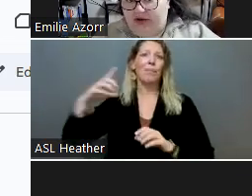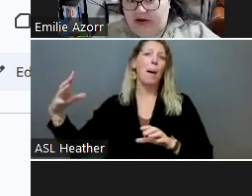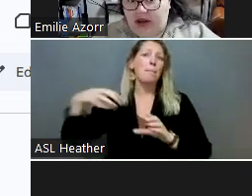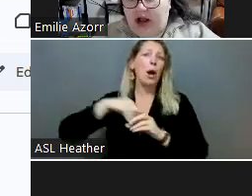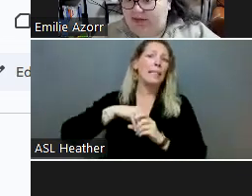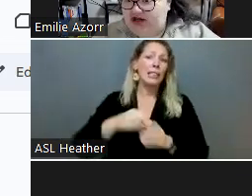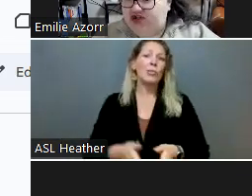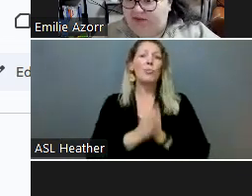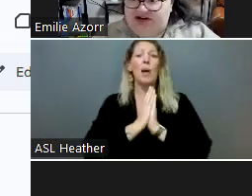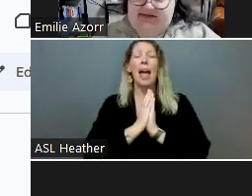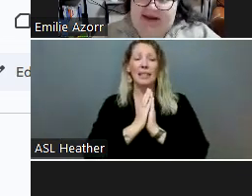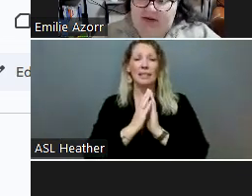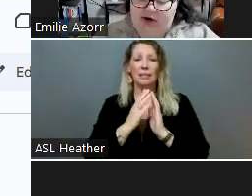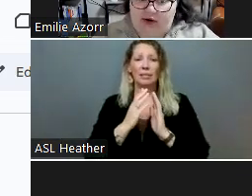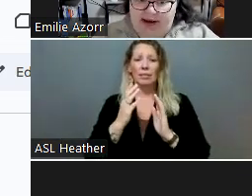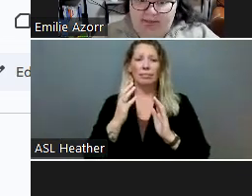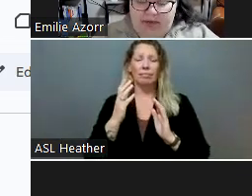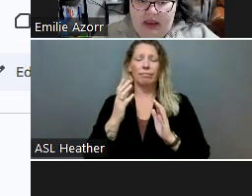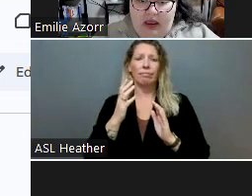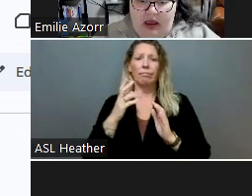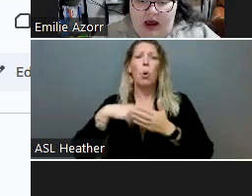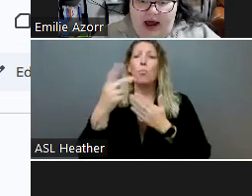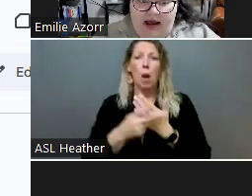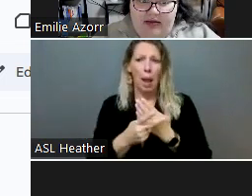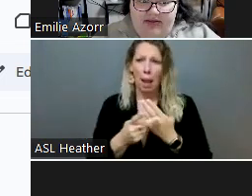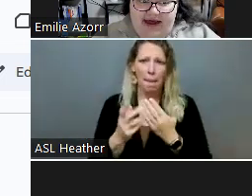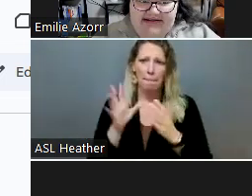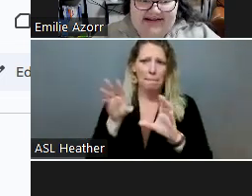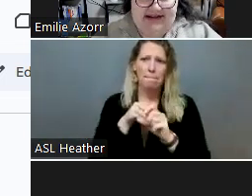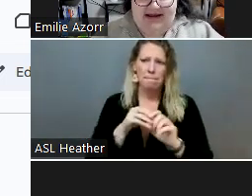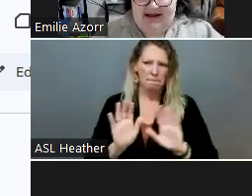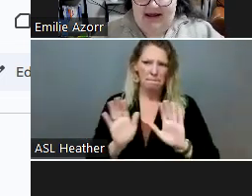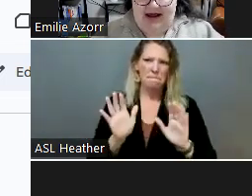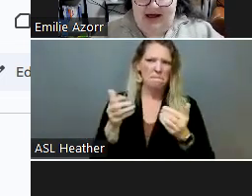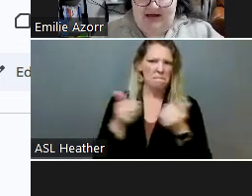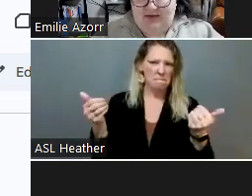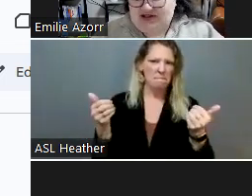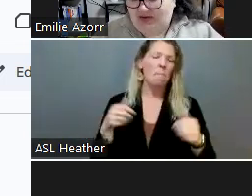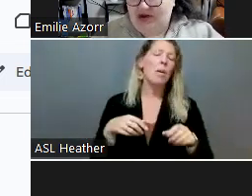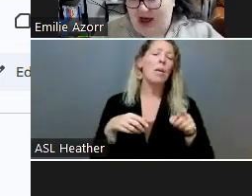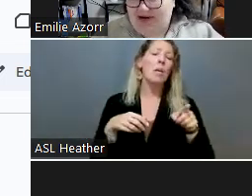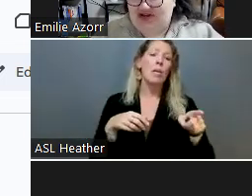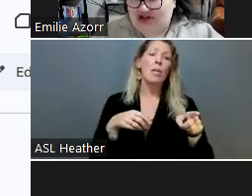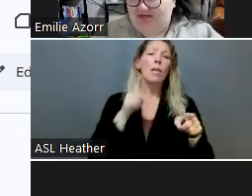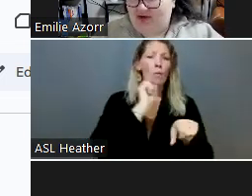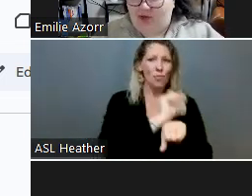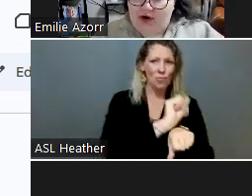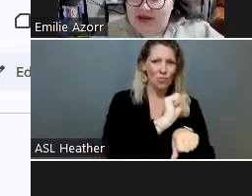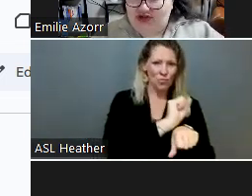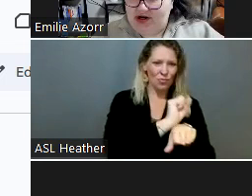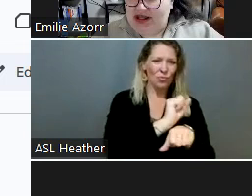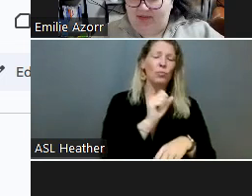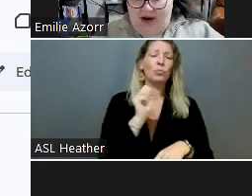requesting a reasonable accommodation to participate in a program. That the reasonable accommodation can